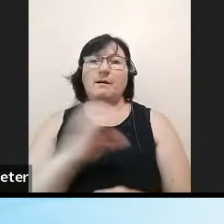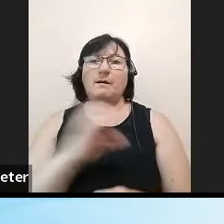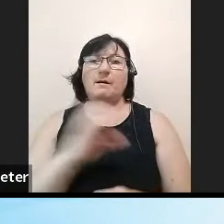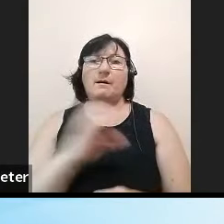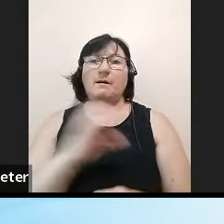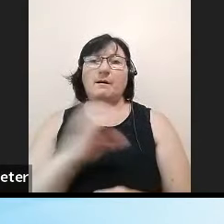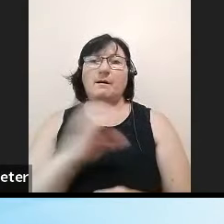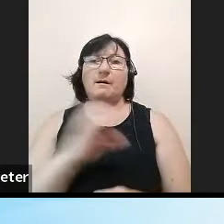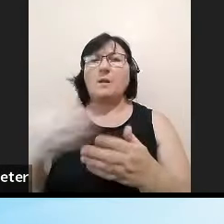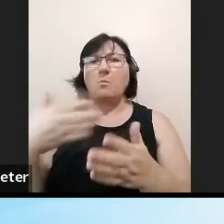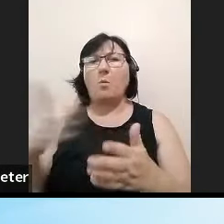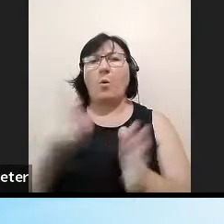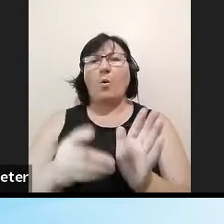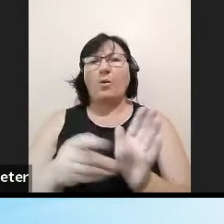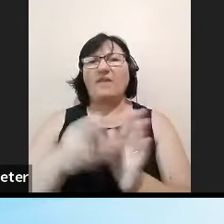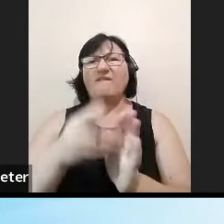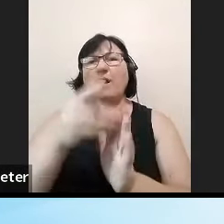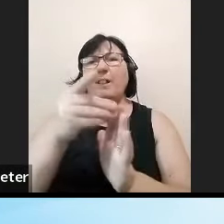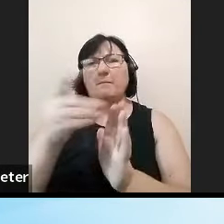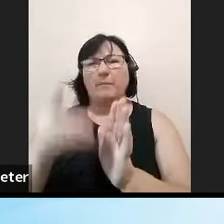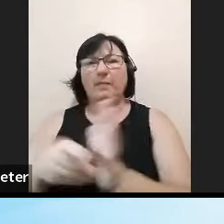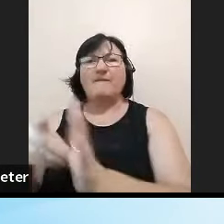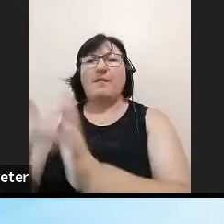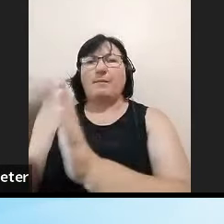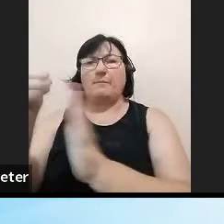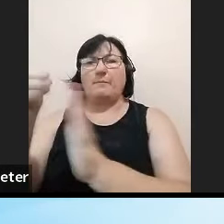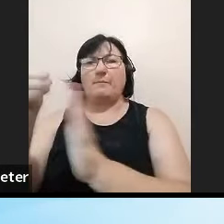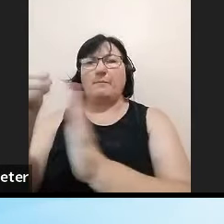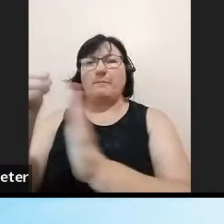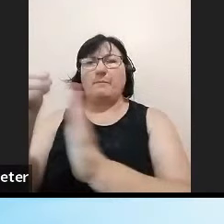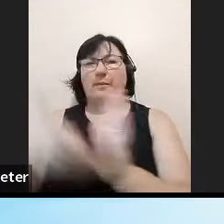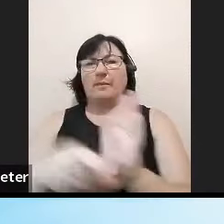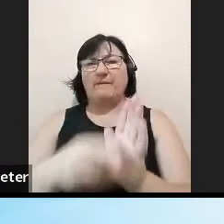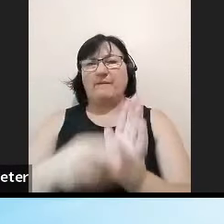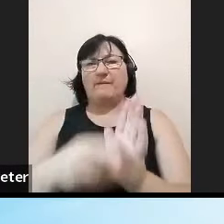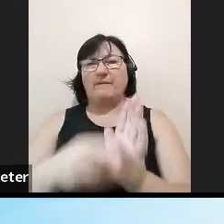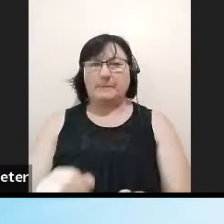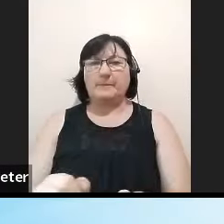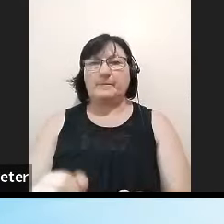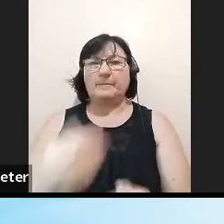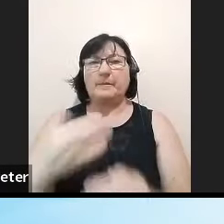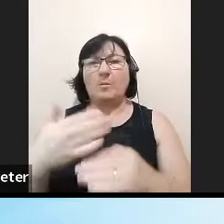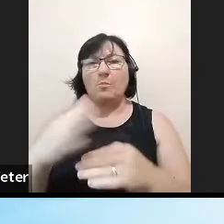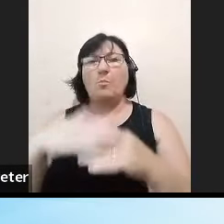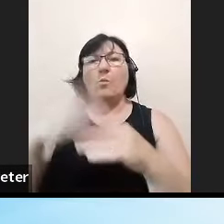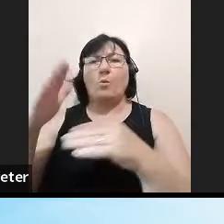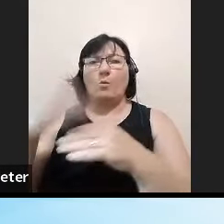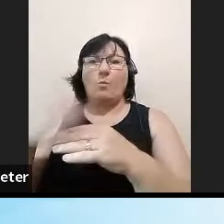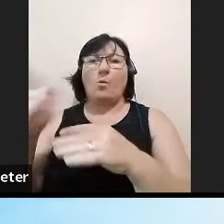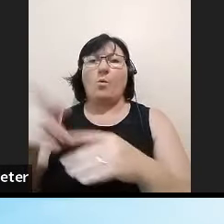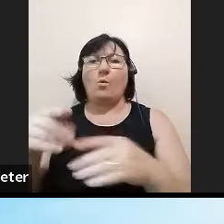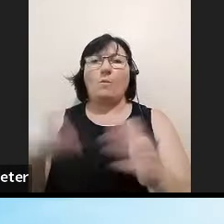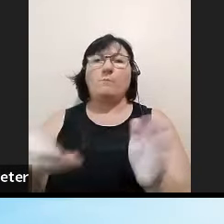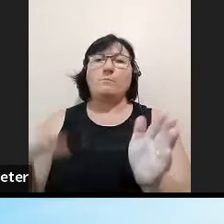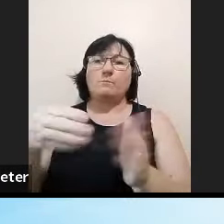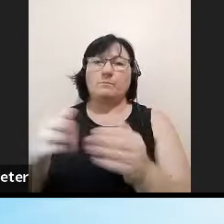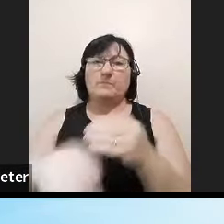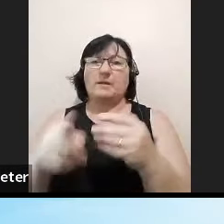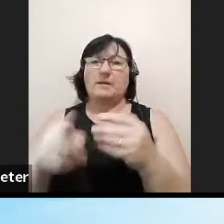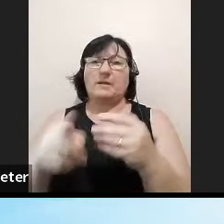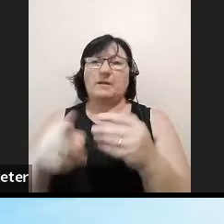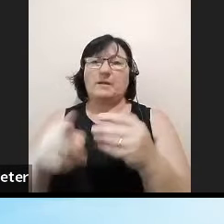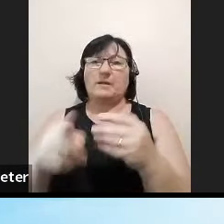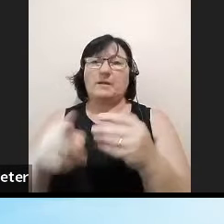information regarding the development of Excise digital platform will be communicated as the year